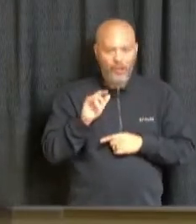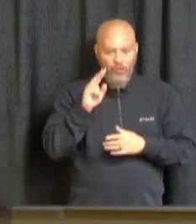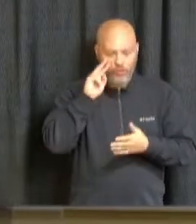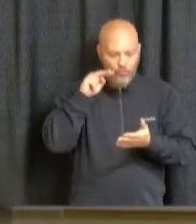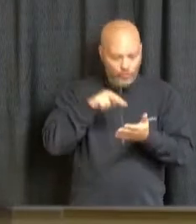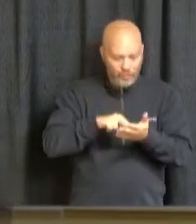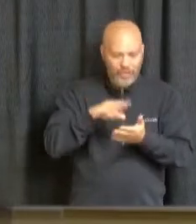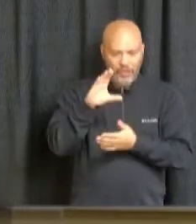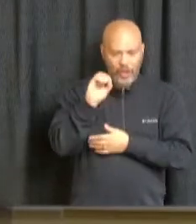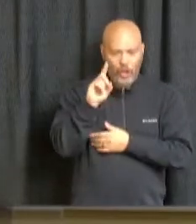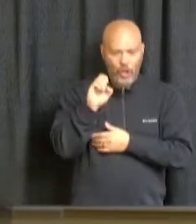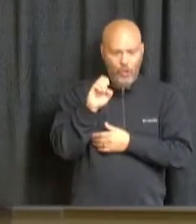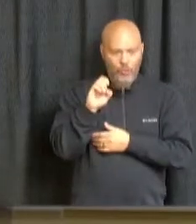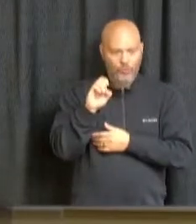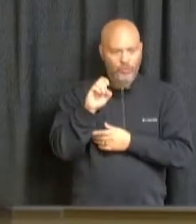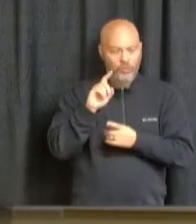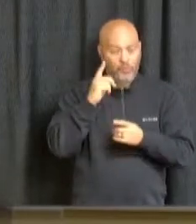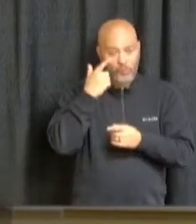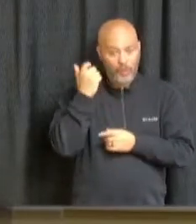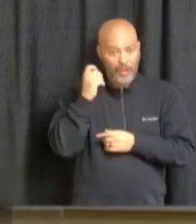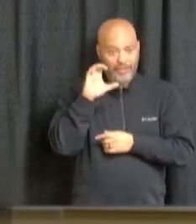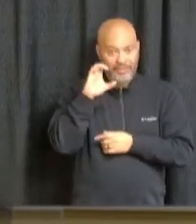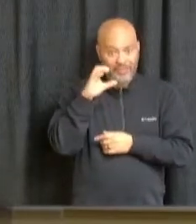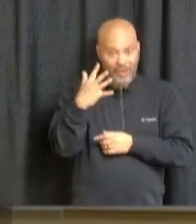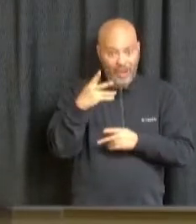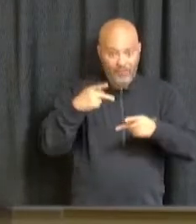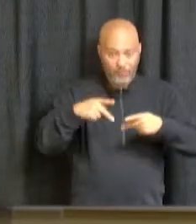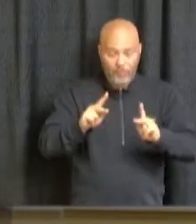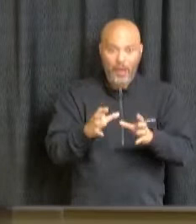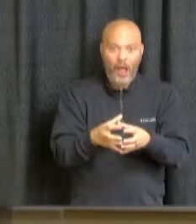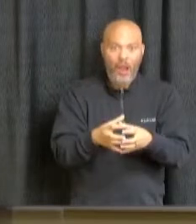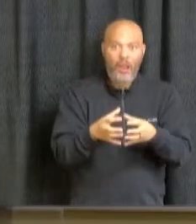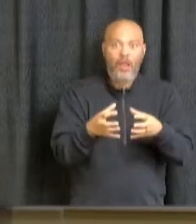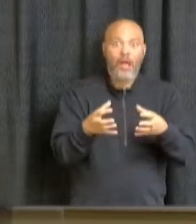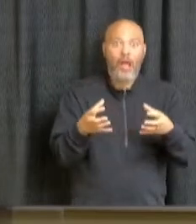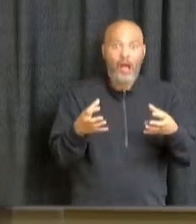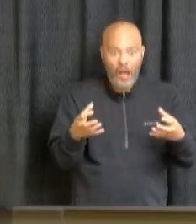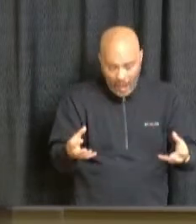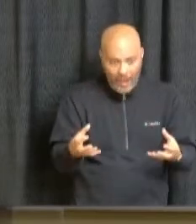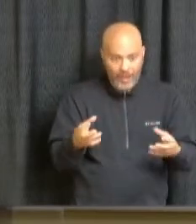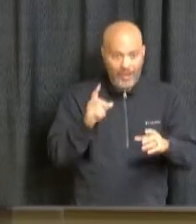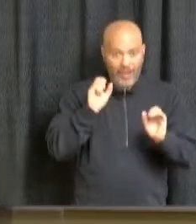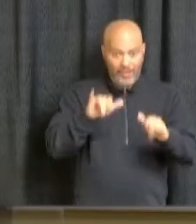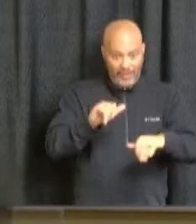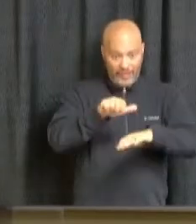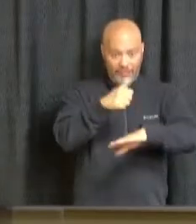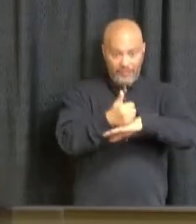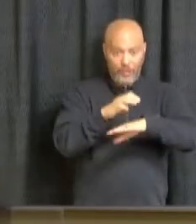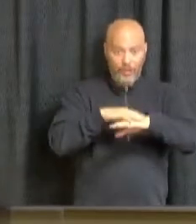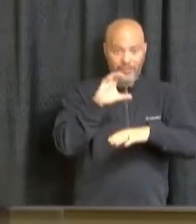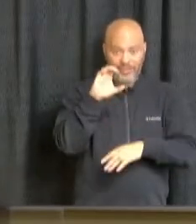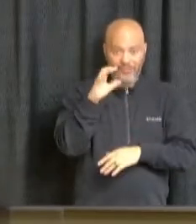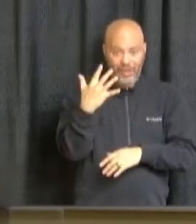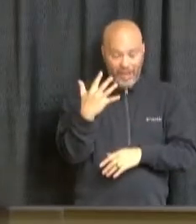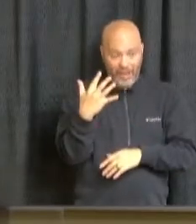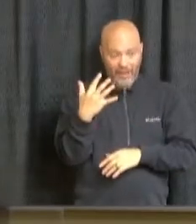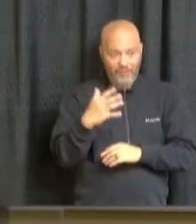over the codes again, because it's a lot. And the amount of stuff that can be put on C5,